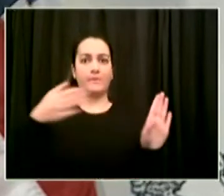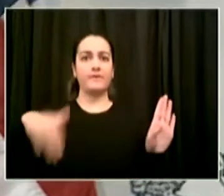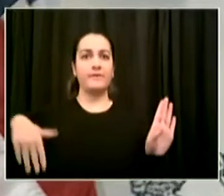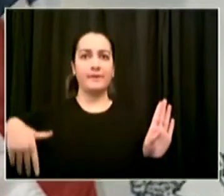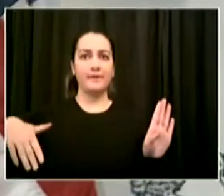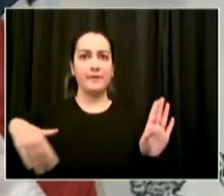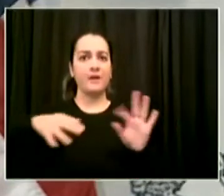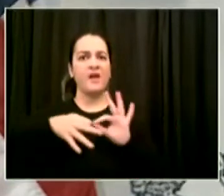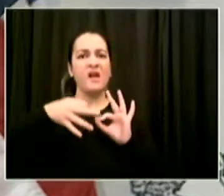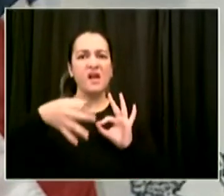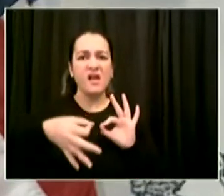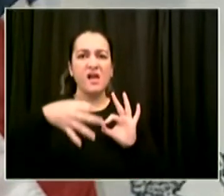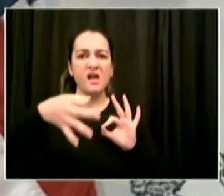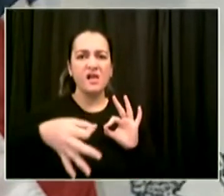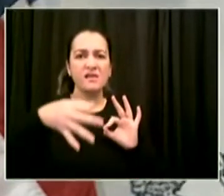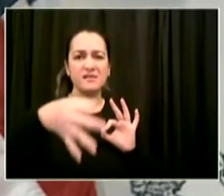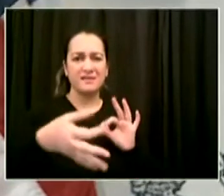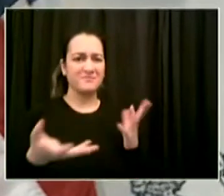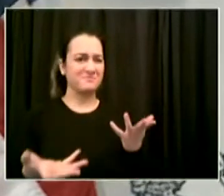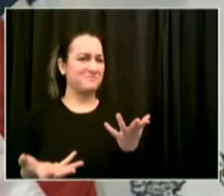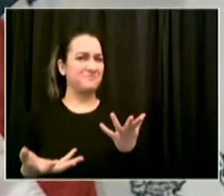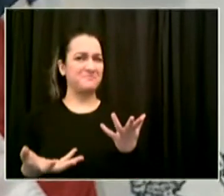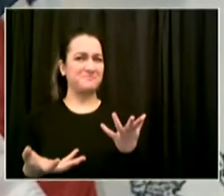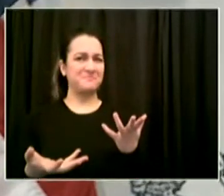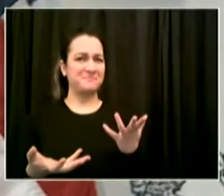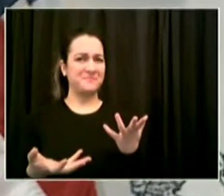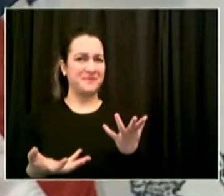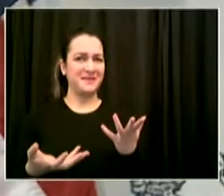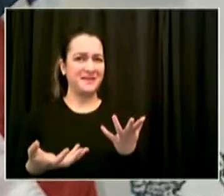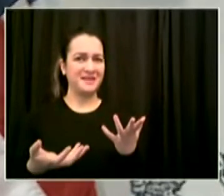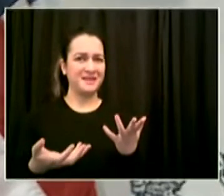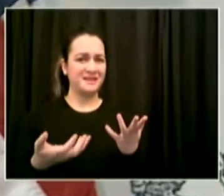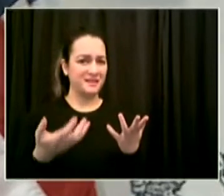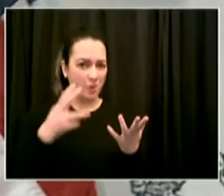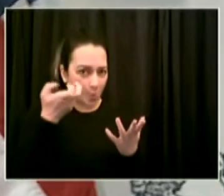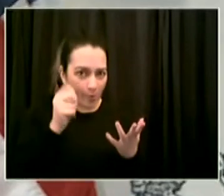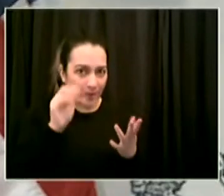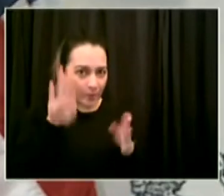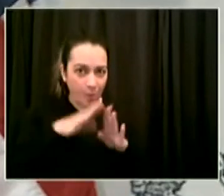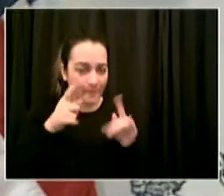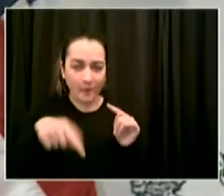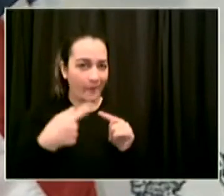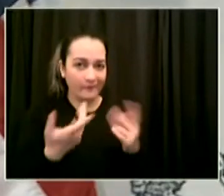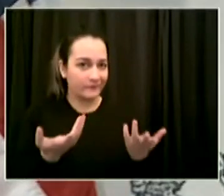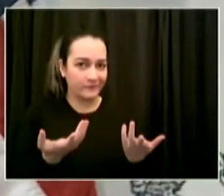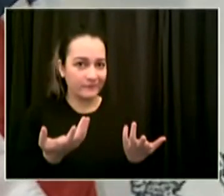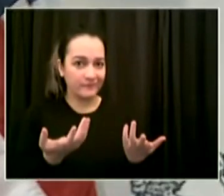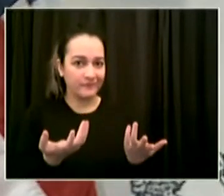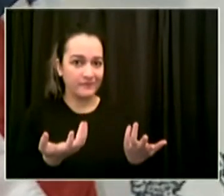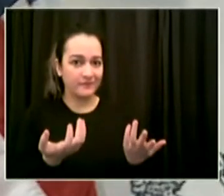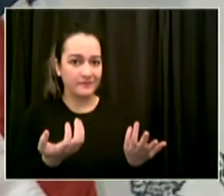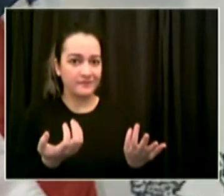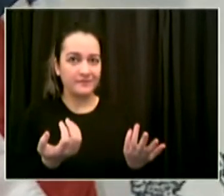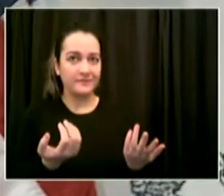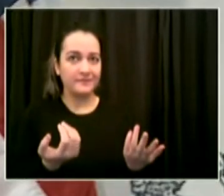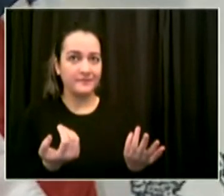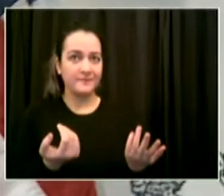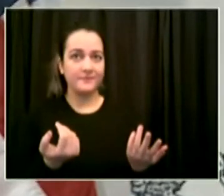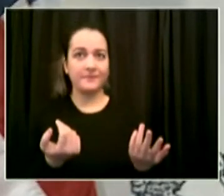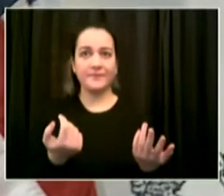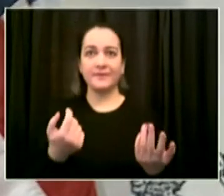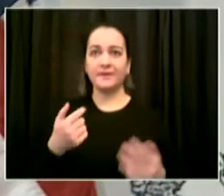believe that that supply is really coming? Of course. No, Kristen, look, as New Yorkers, we are not patient people, and we also have a little